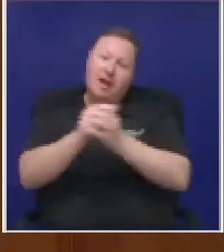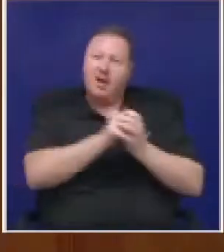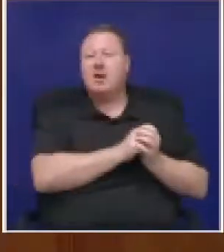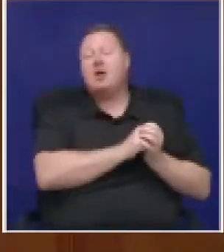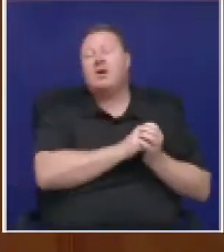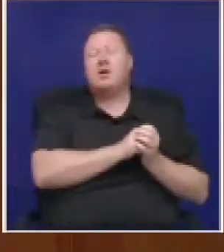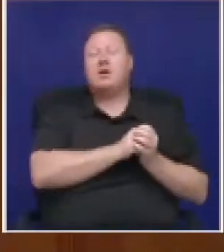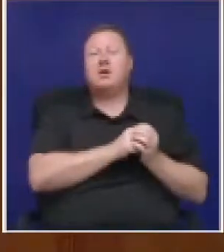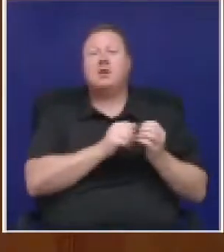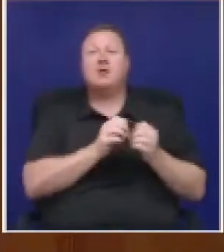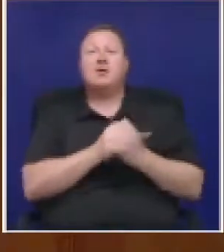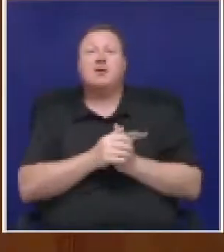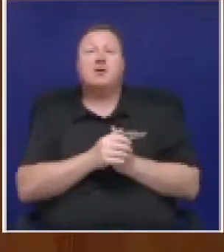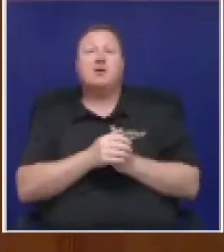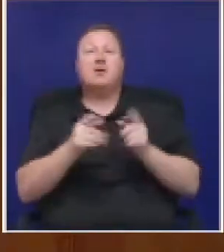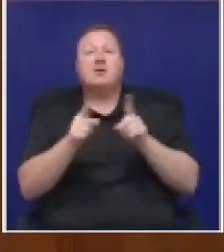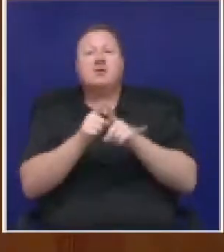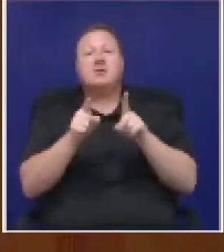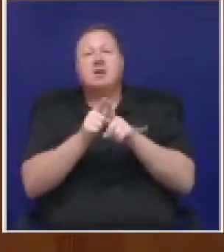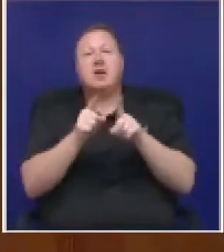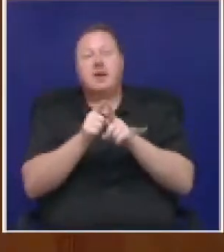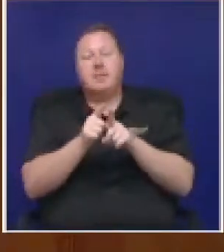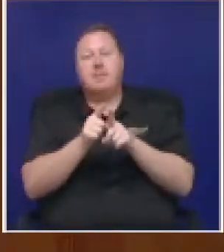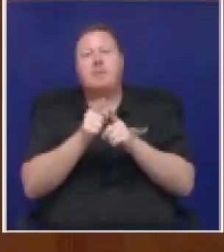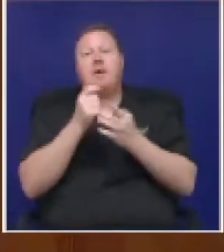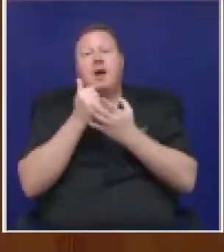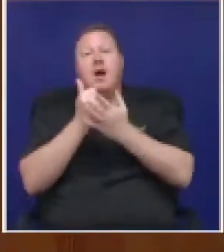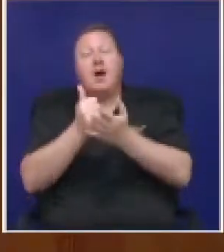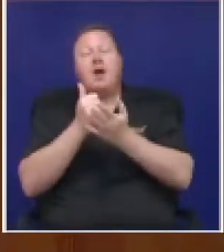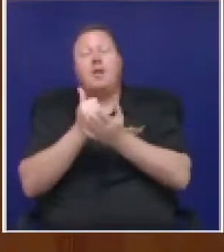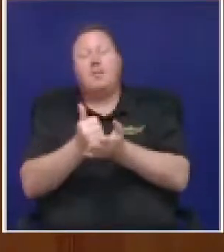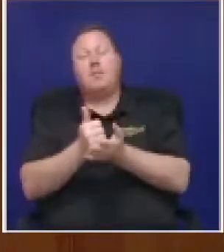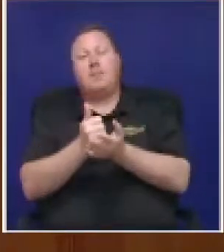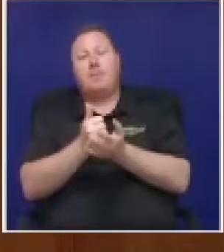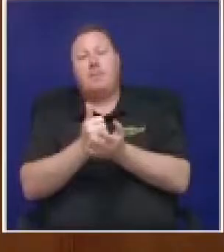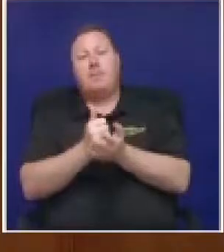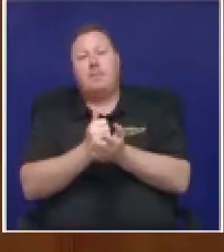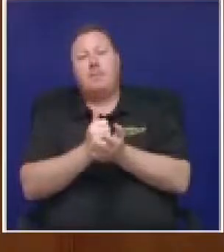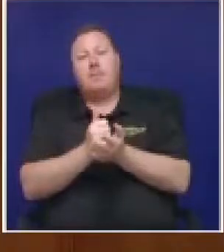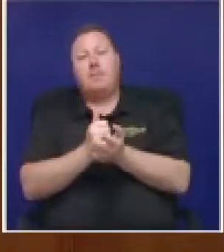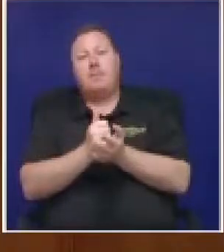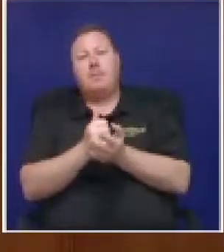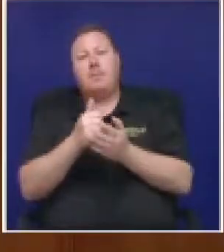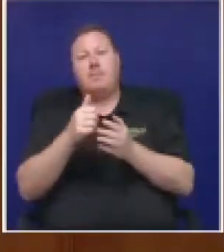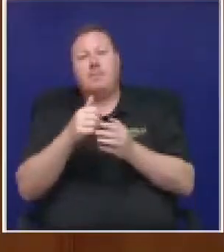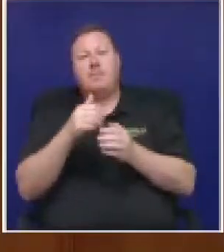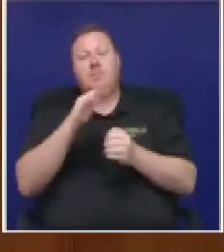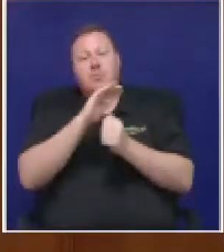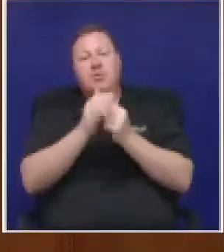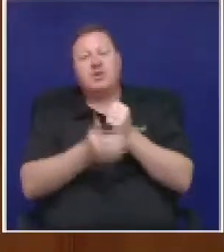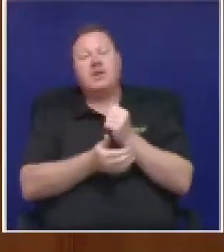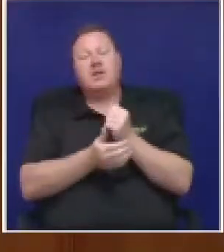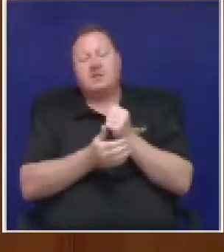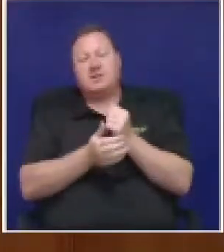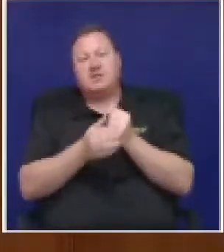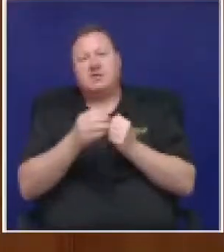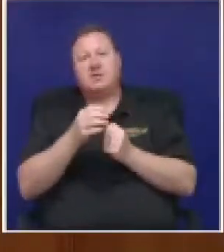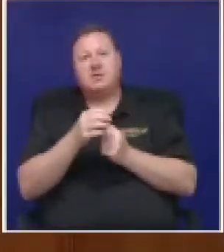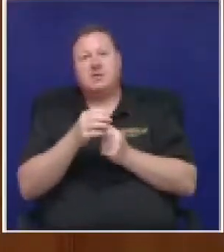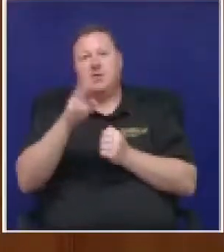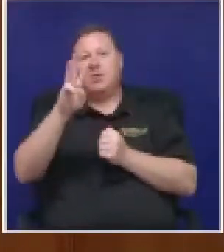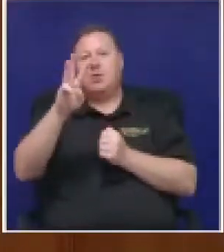paying. Secondly, strengthening whistleblower protection. And we saw the tragic death of